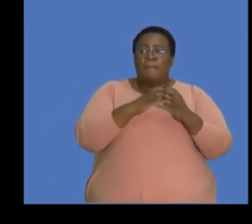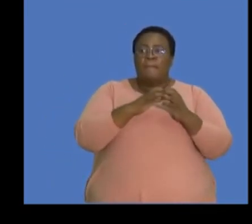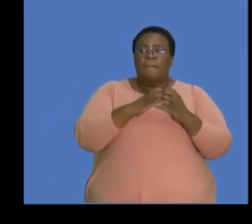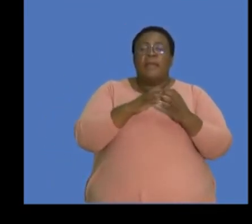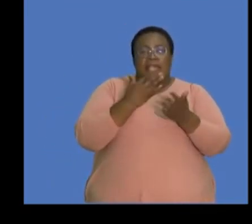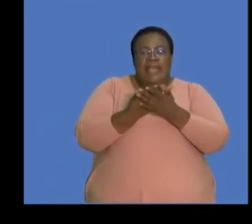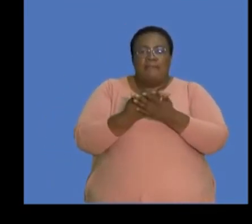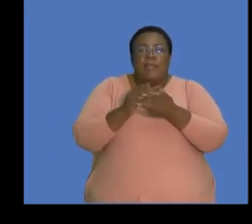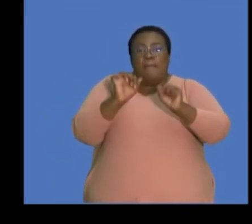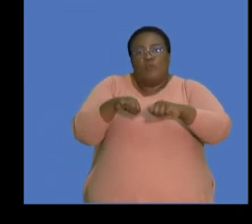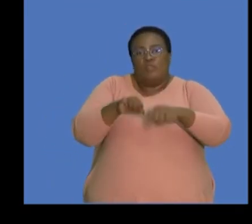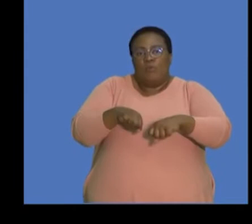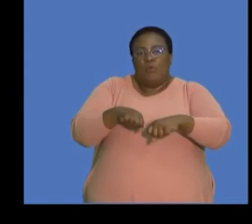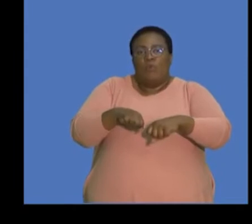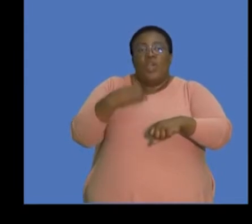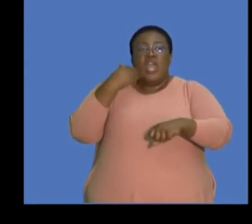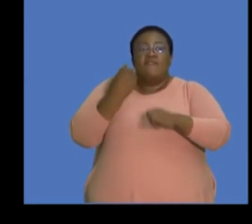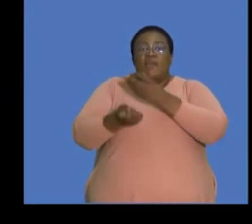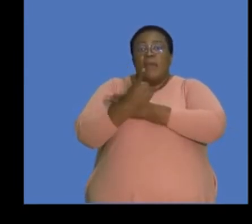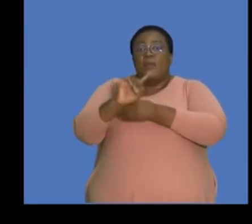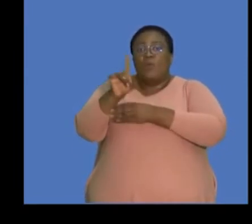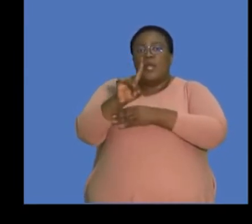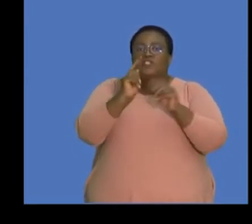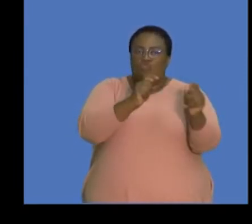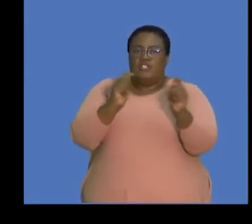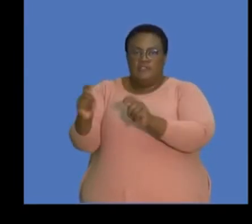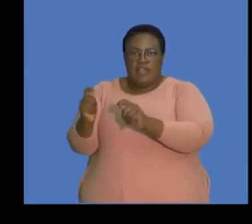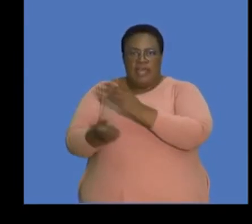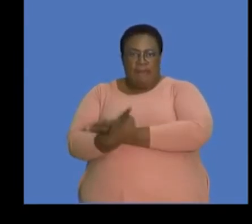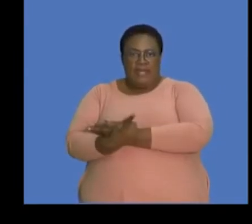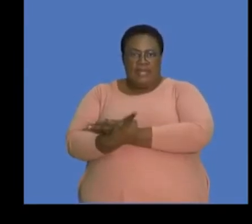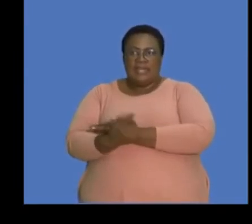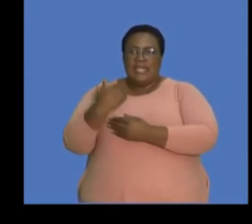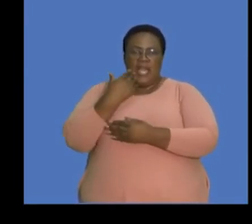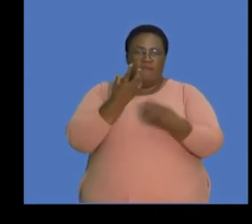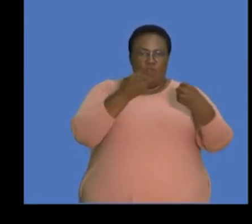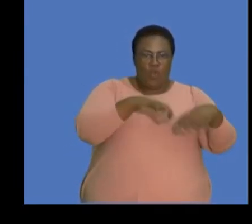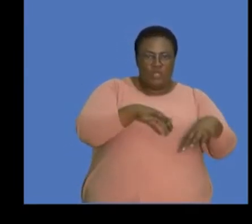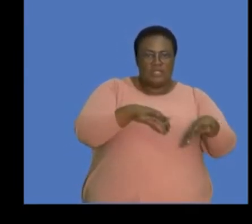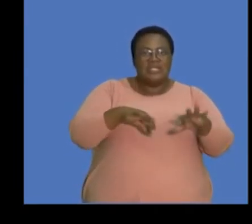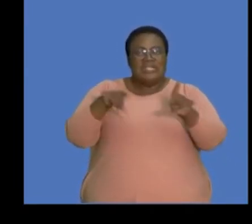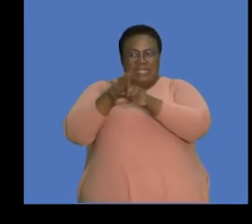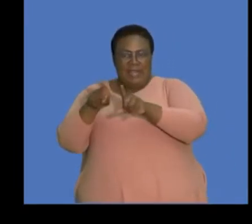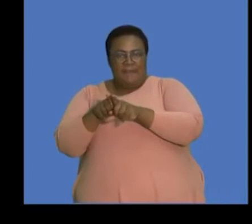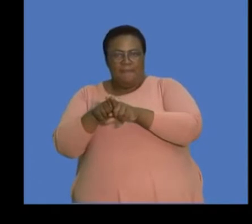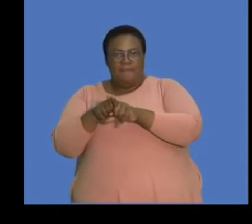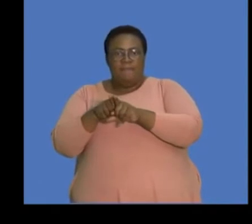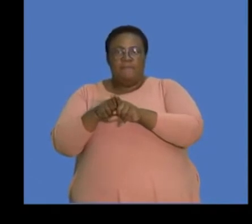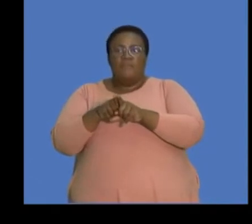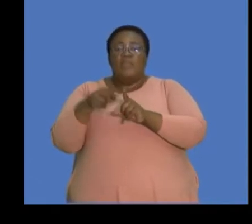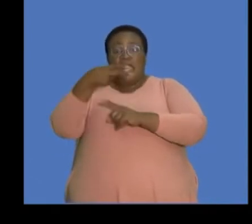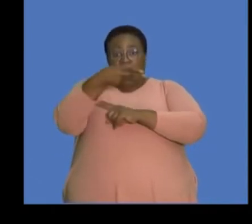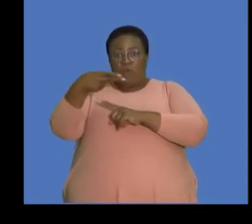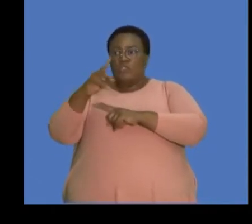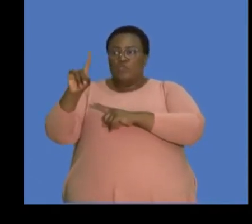transfer. Okay, so if transfer, whatever is lost is equals to what is gained, but the net remains